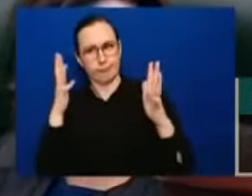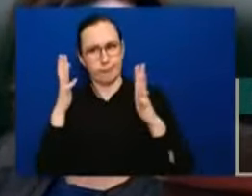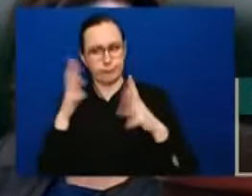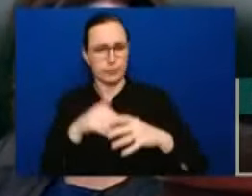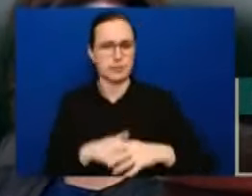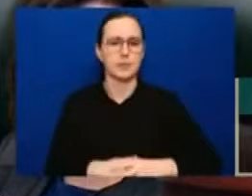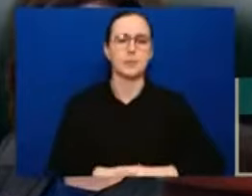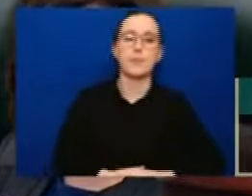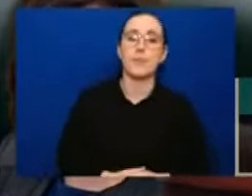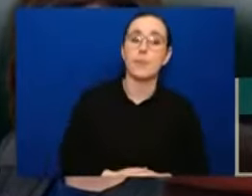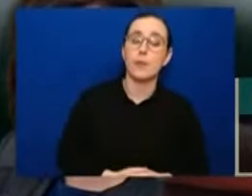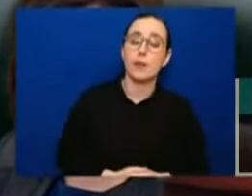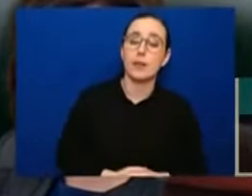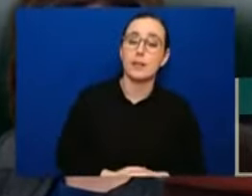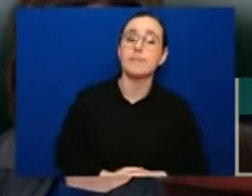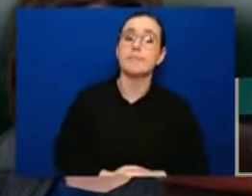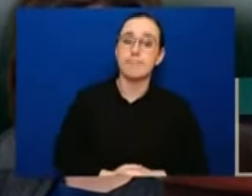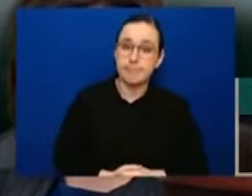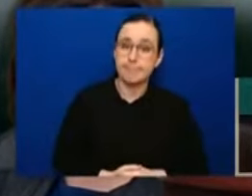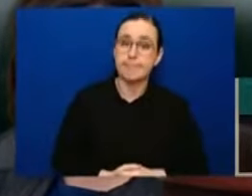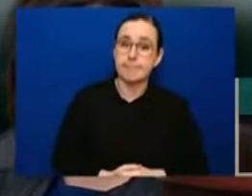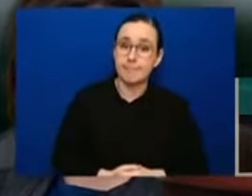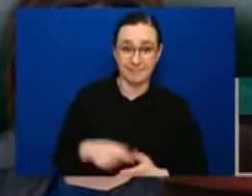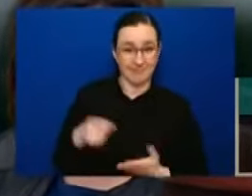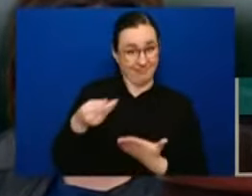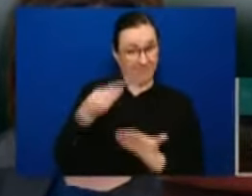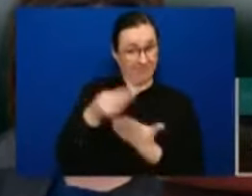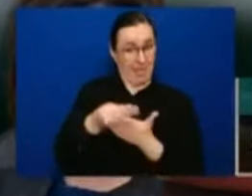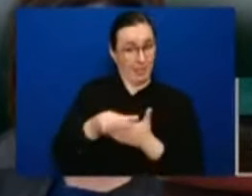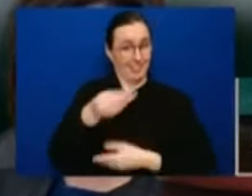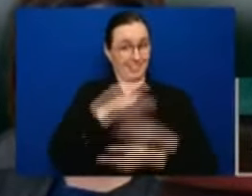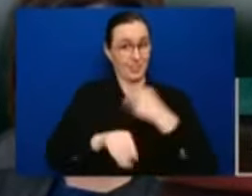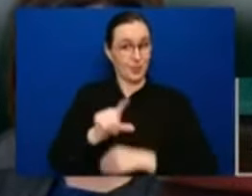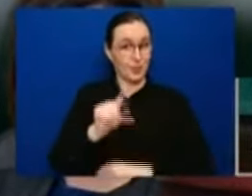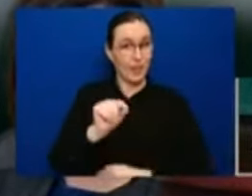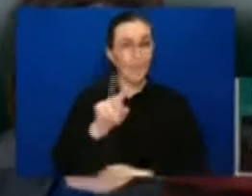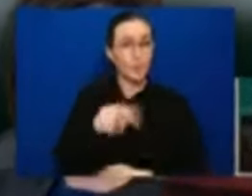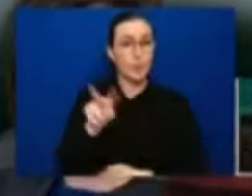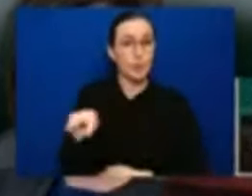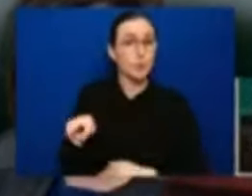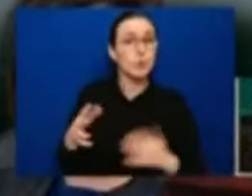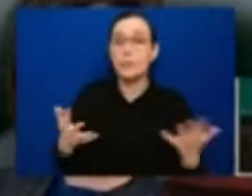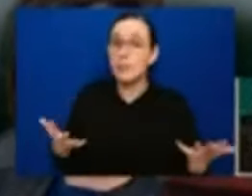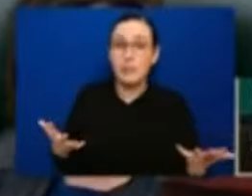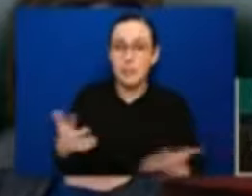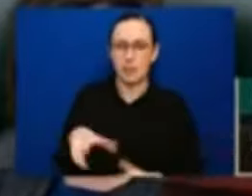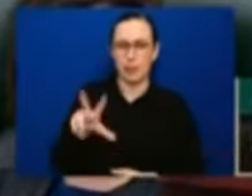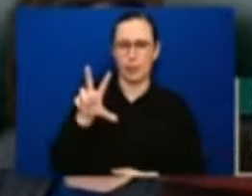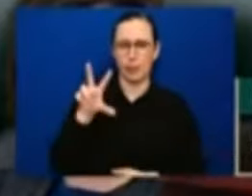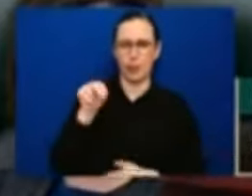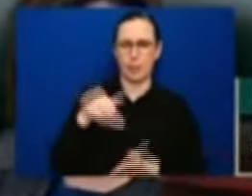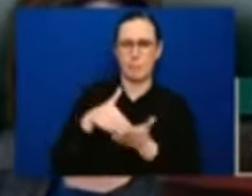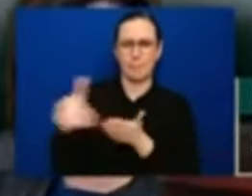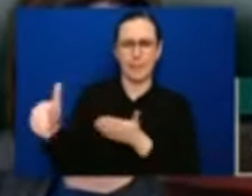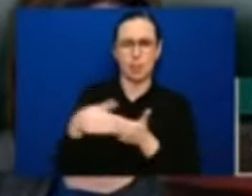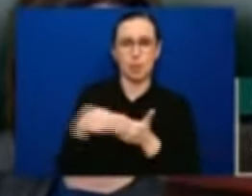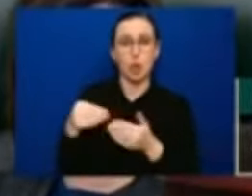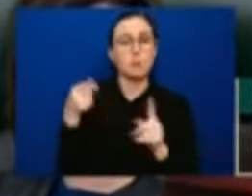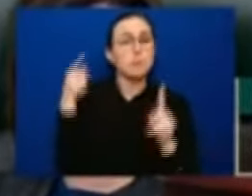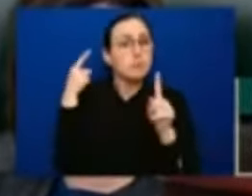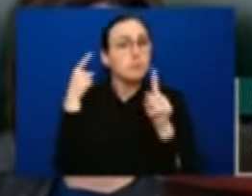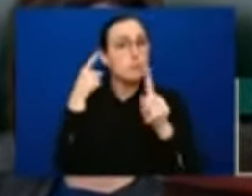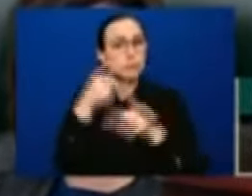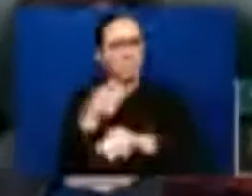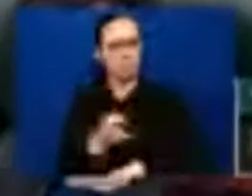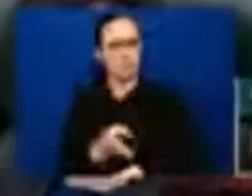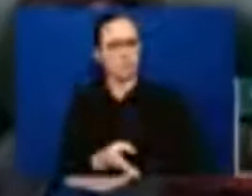Budget 2022 designates $30 million for enhancing apprenticeship programs and programs that enable students to acquire skills